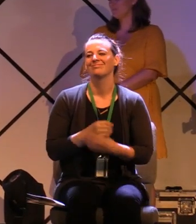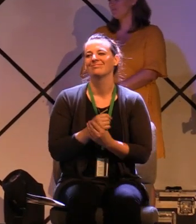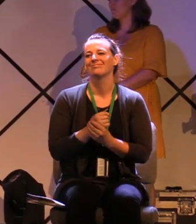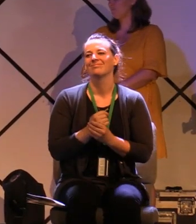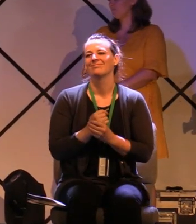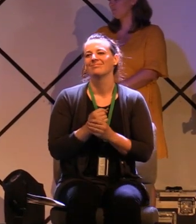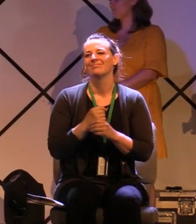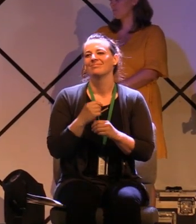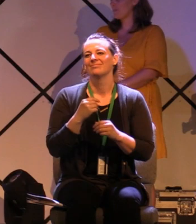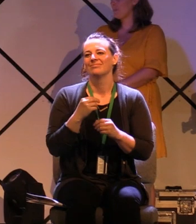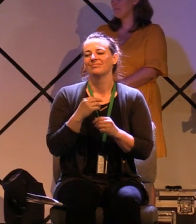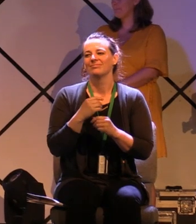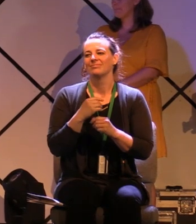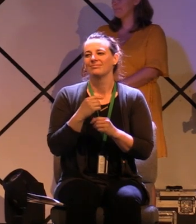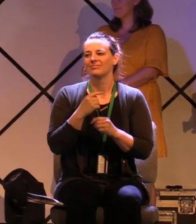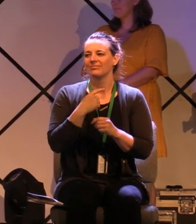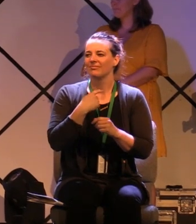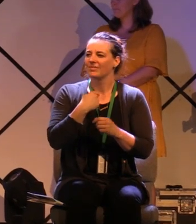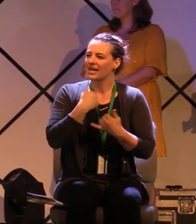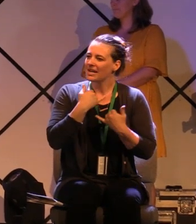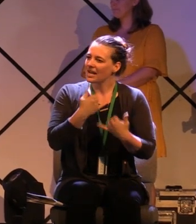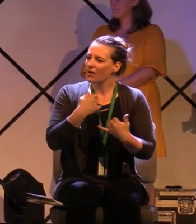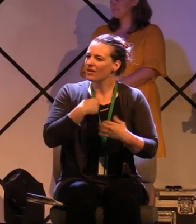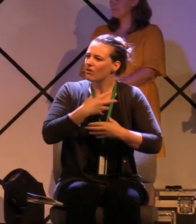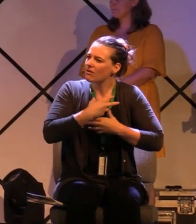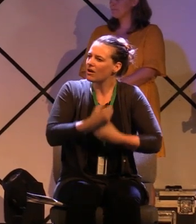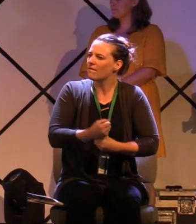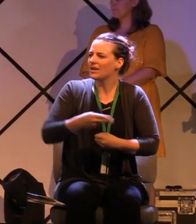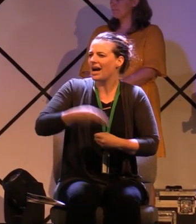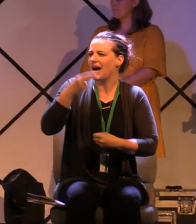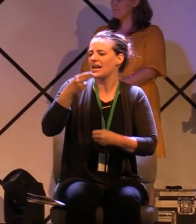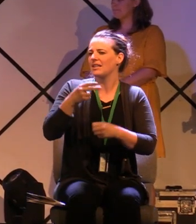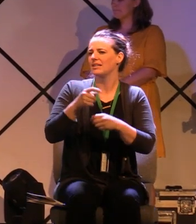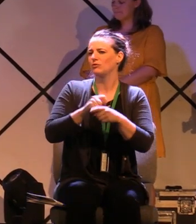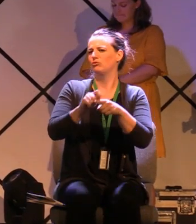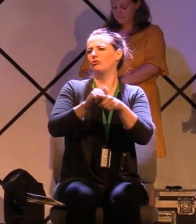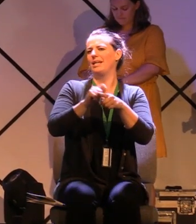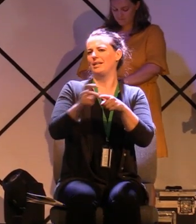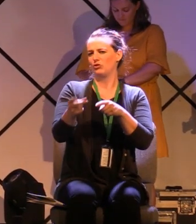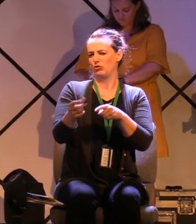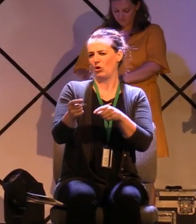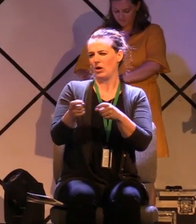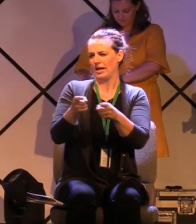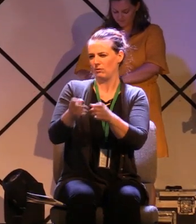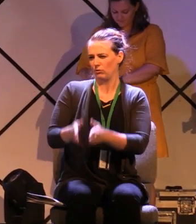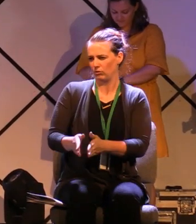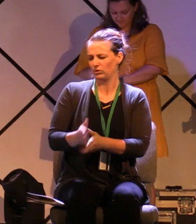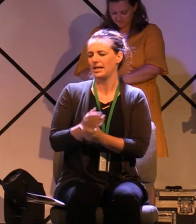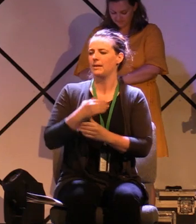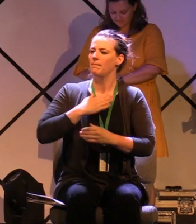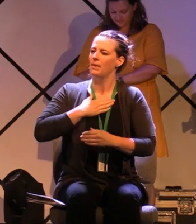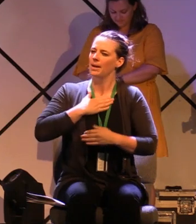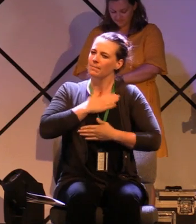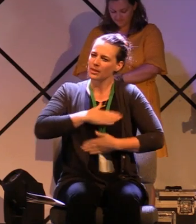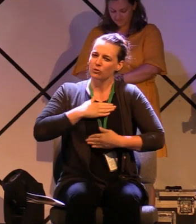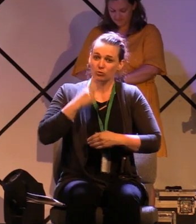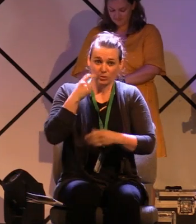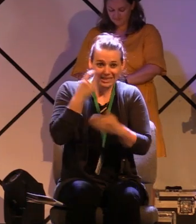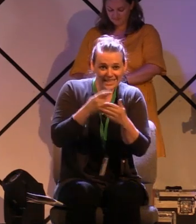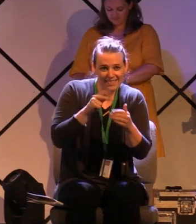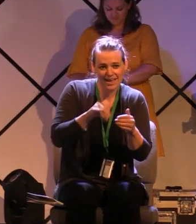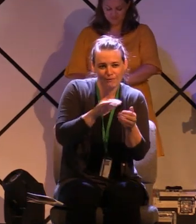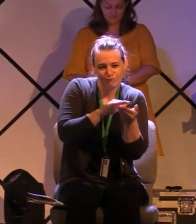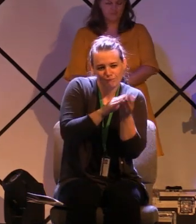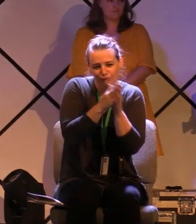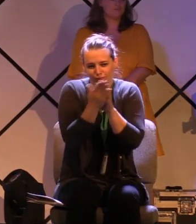of carpet to sit, they are now confident and highly trained assistance dog handlers, and it has been my pleasure to witness this